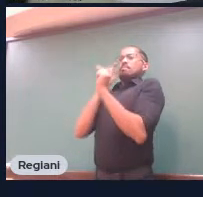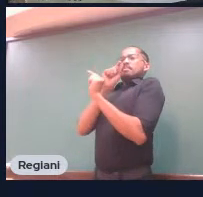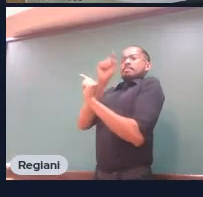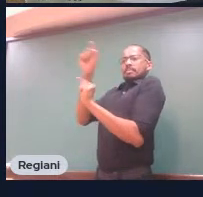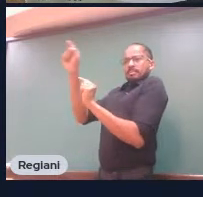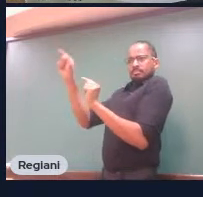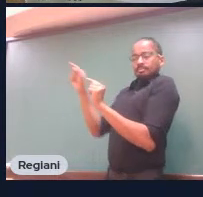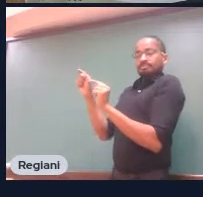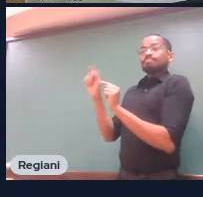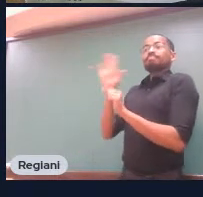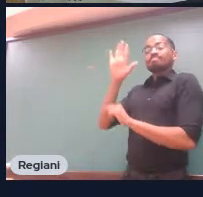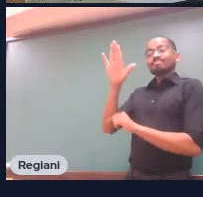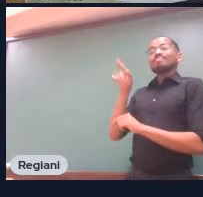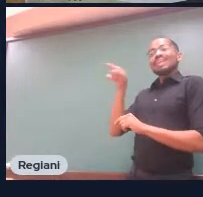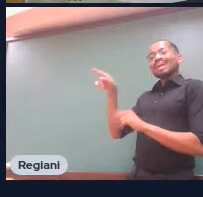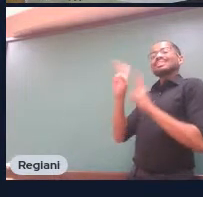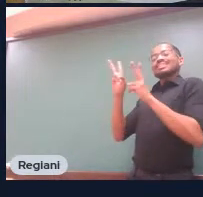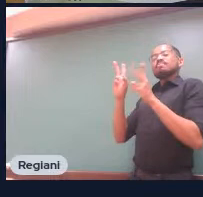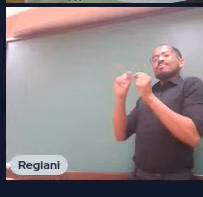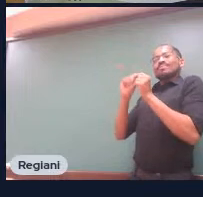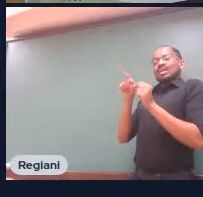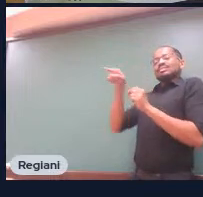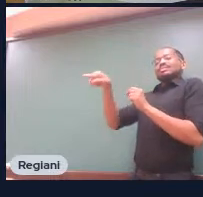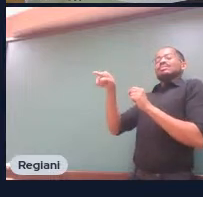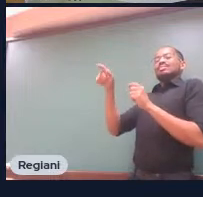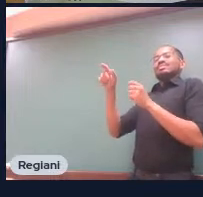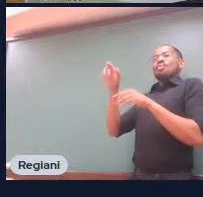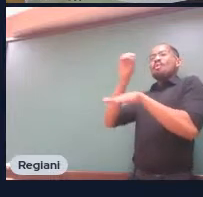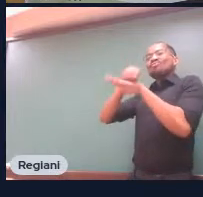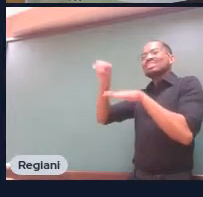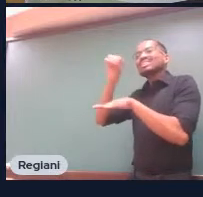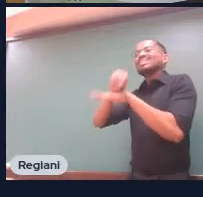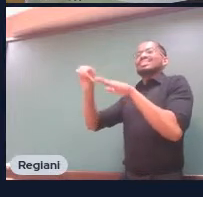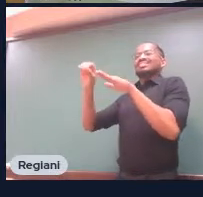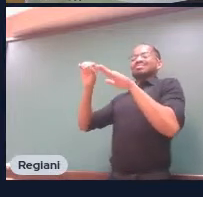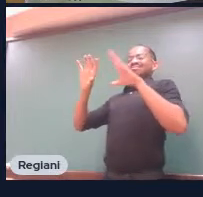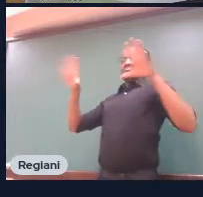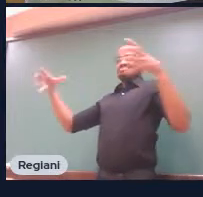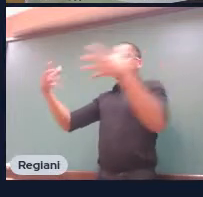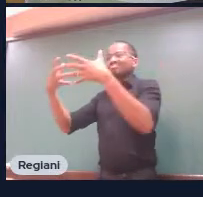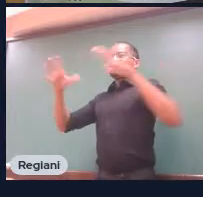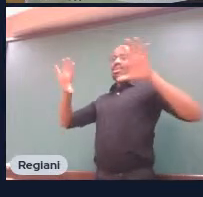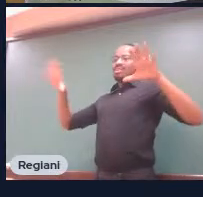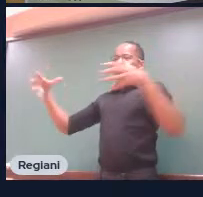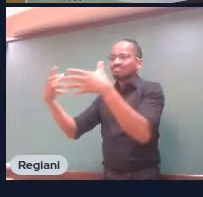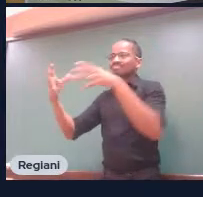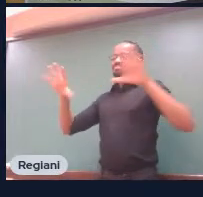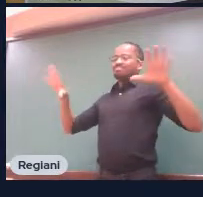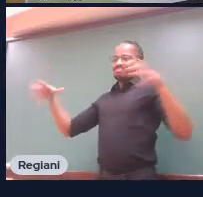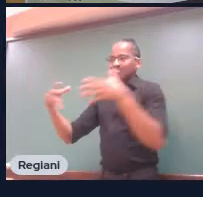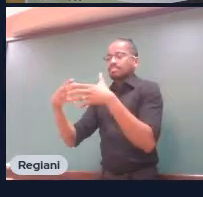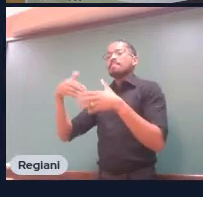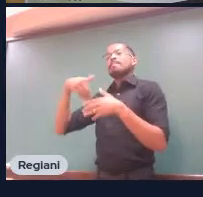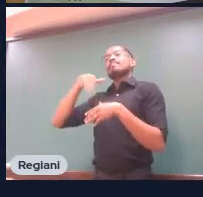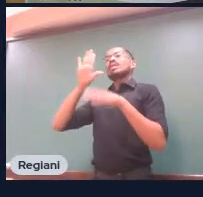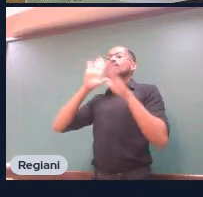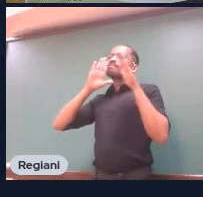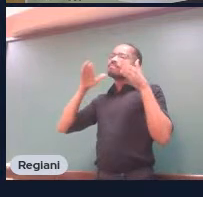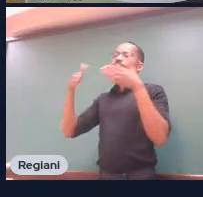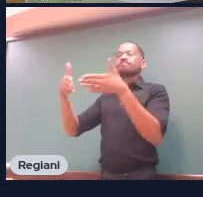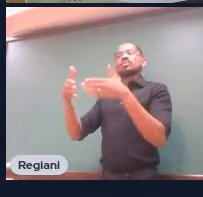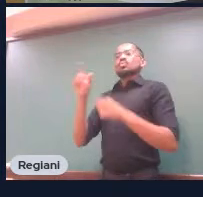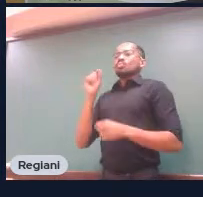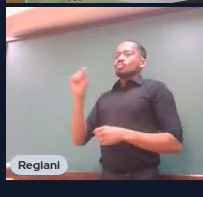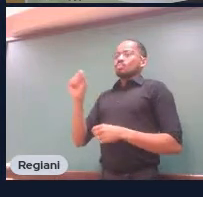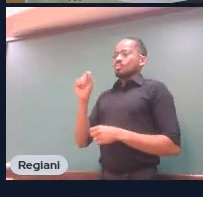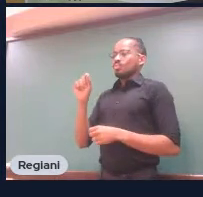And when they do the workshops that co-locate with one of the continental associations, the focus is on